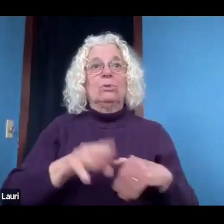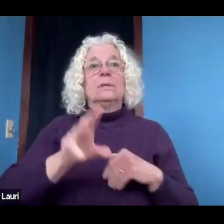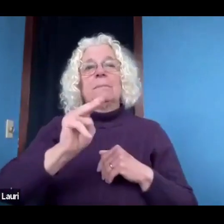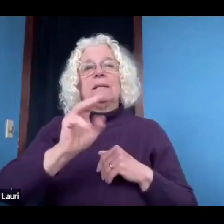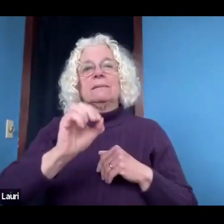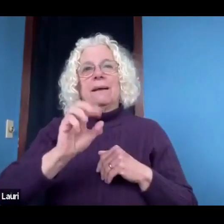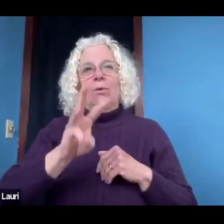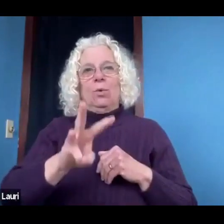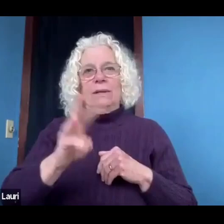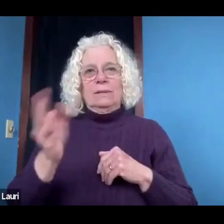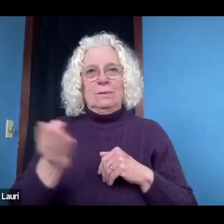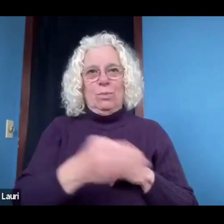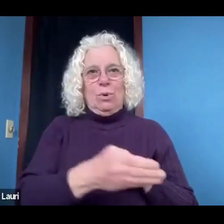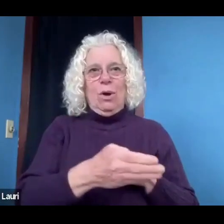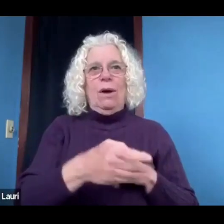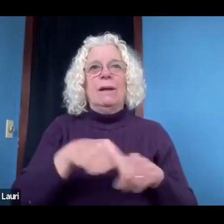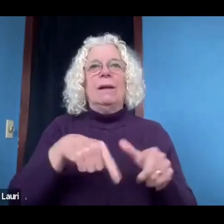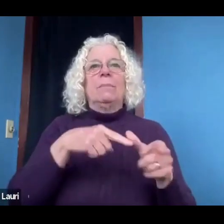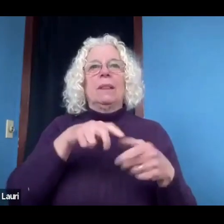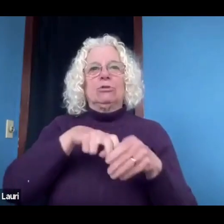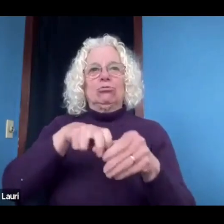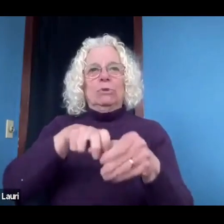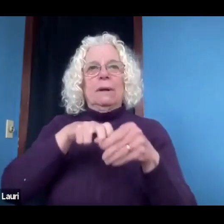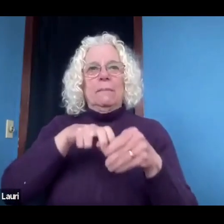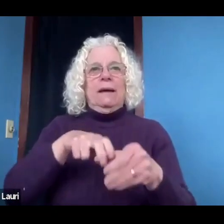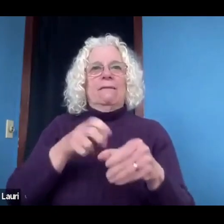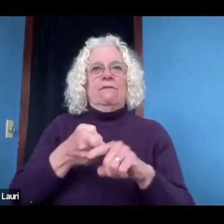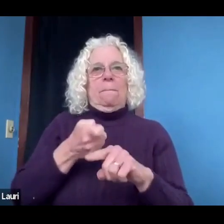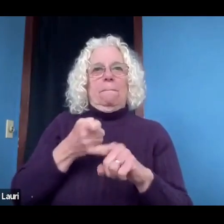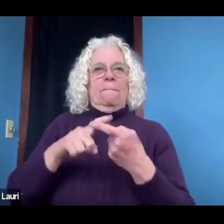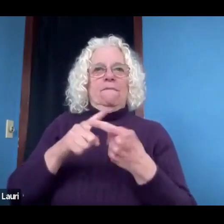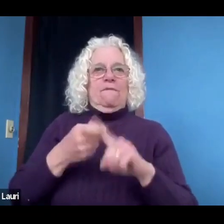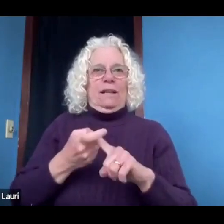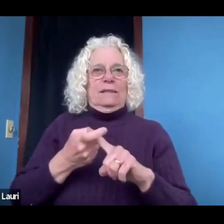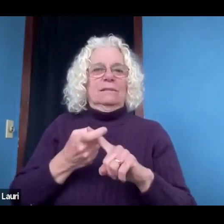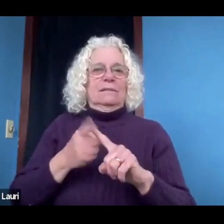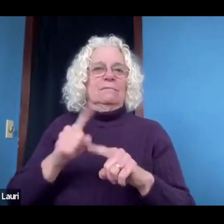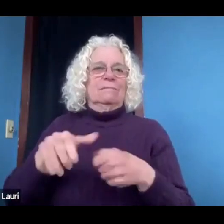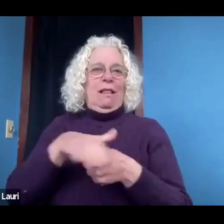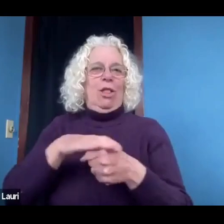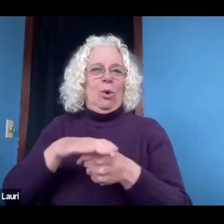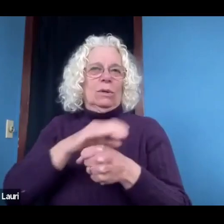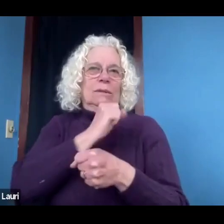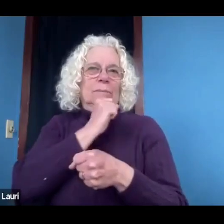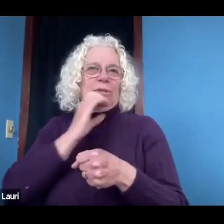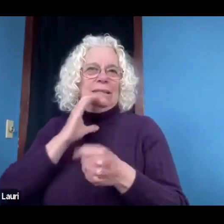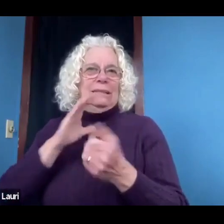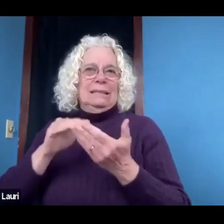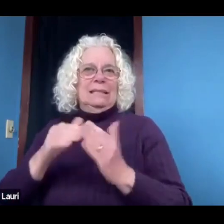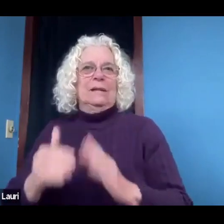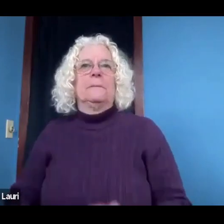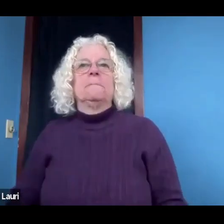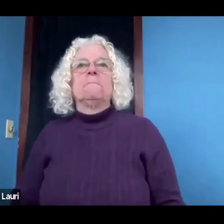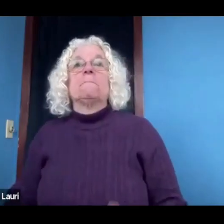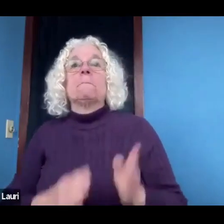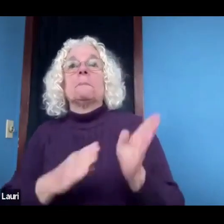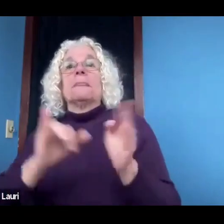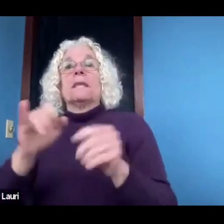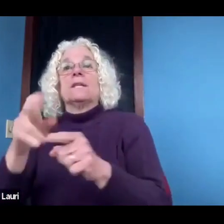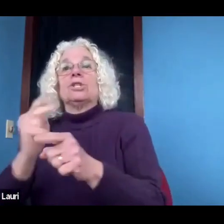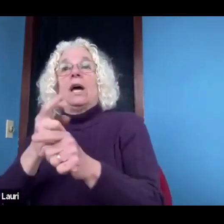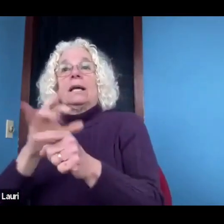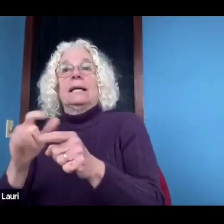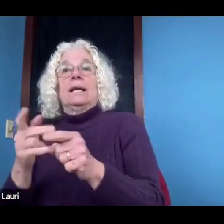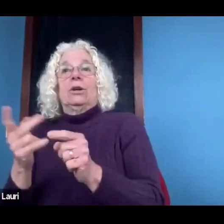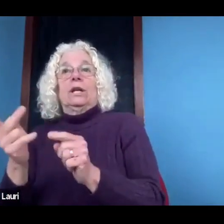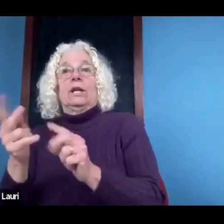gets rides through her local transit provider to visit with her friends at her local senior center. And lastly, John and Gary are a